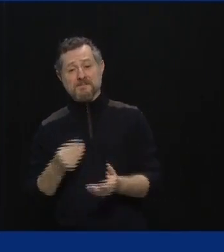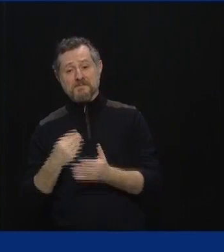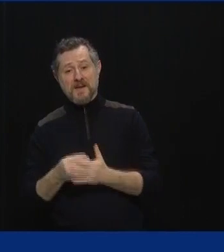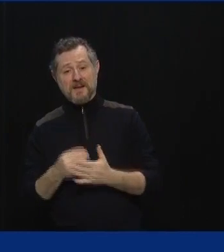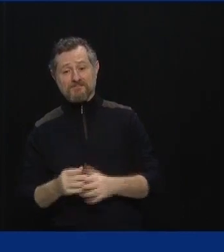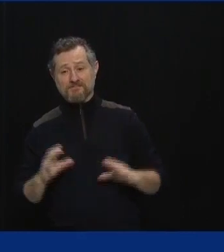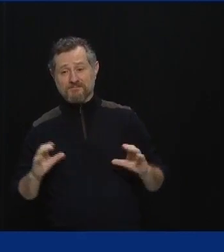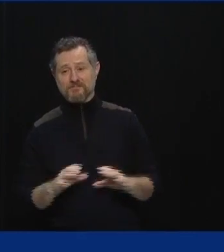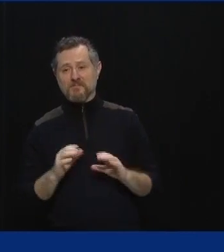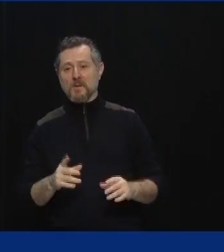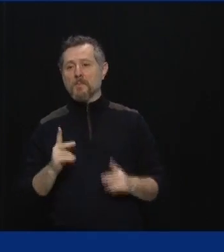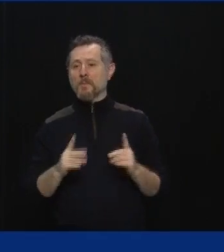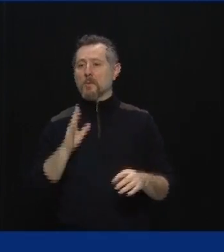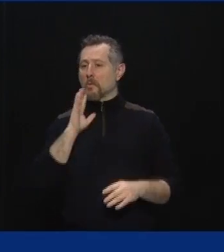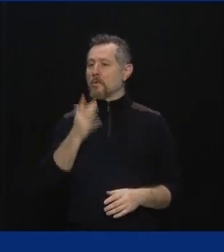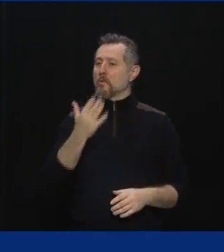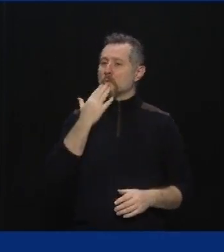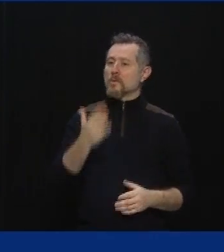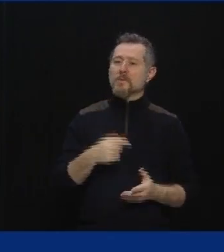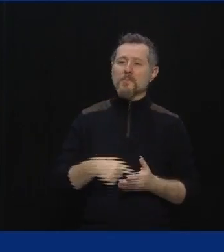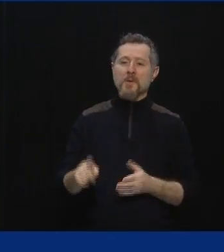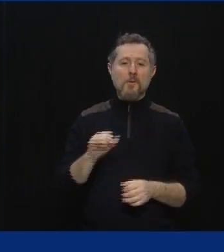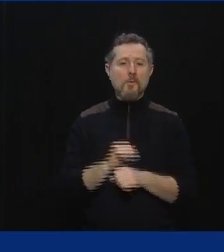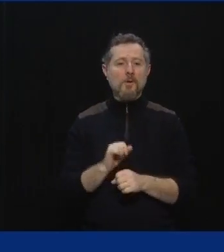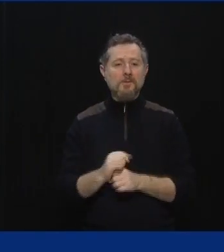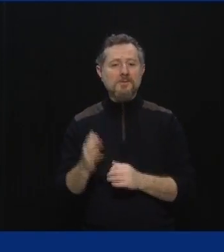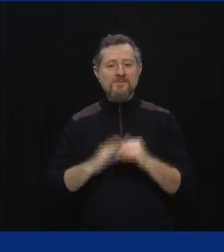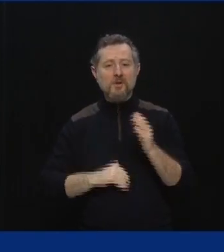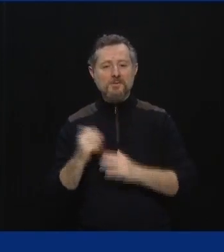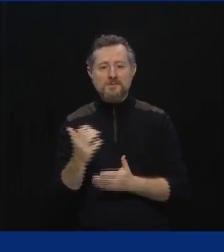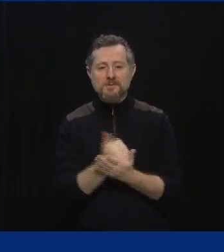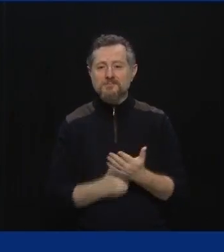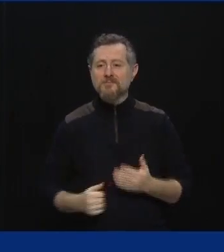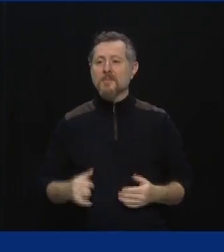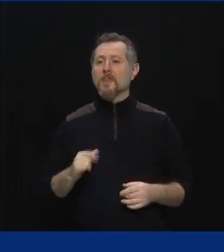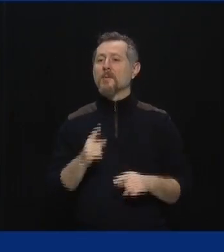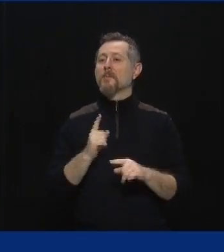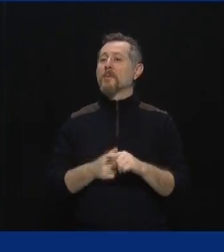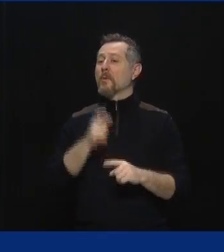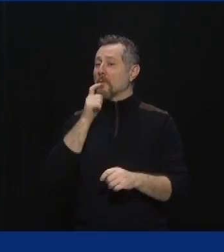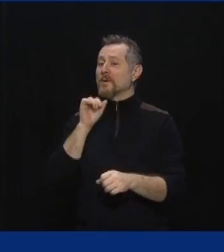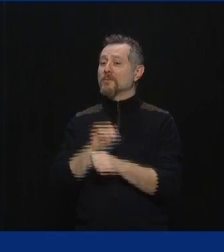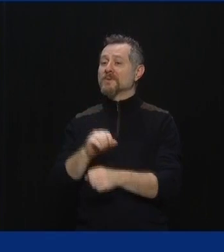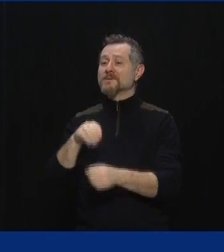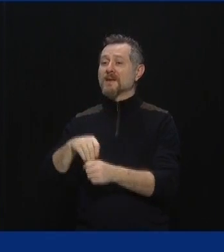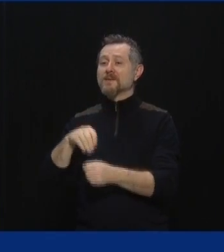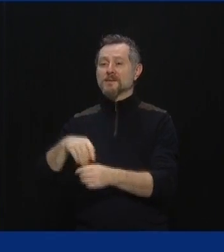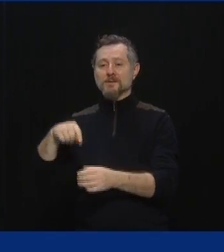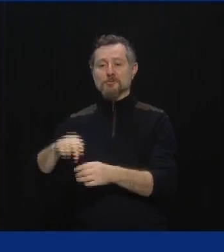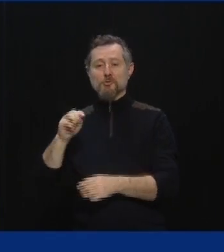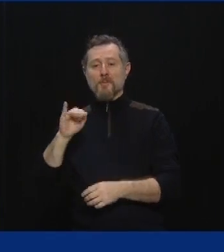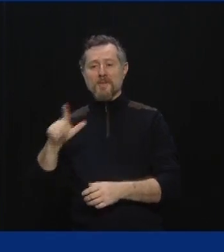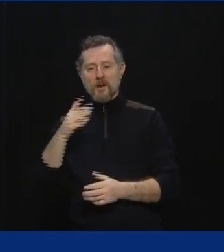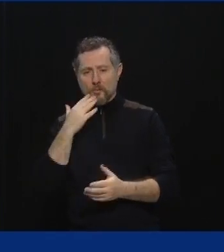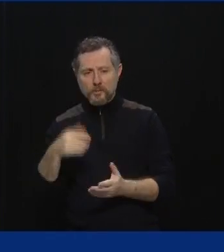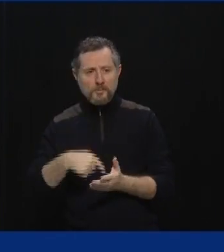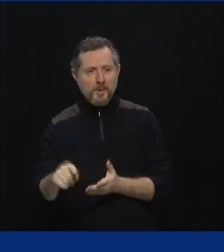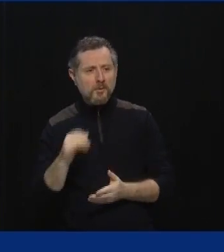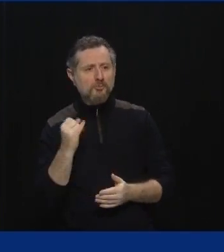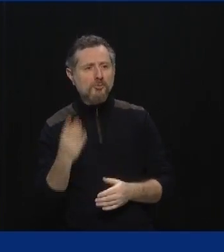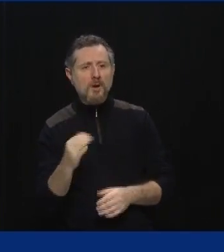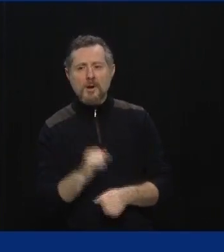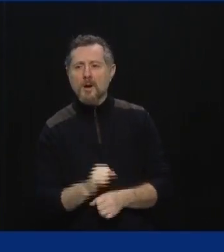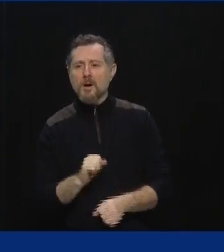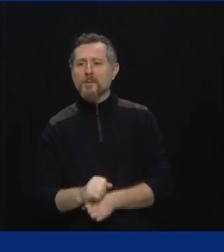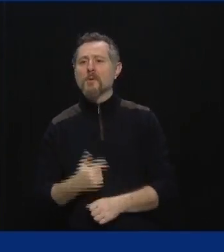well-paying jobs in construction and inside the new terminal. We are especially excited for the